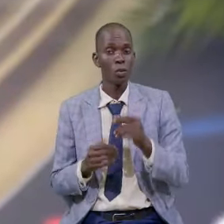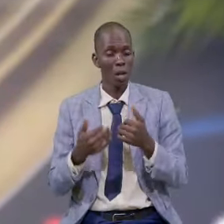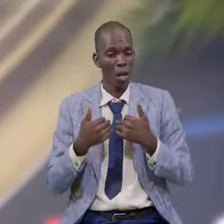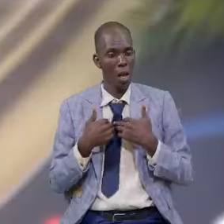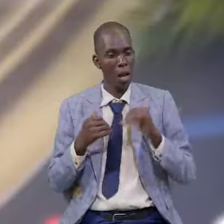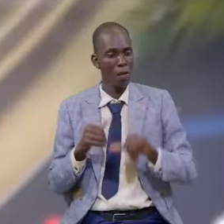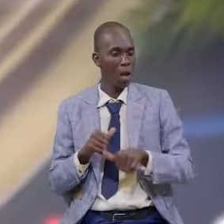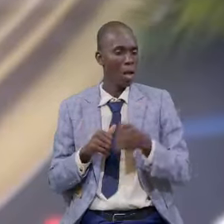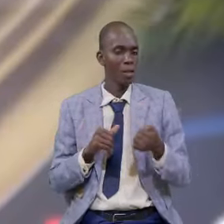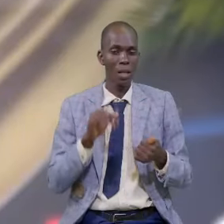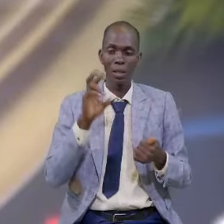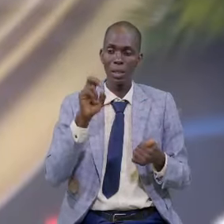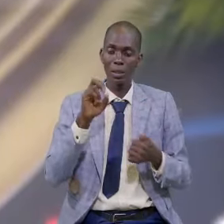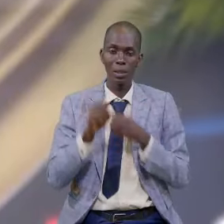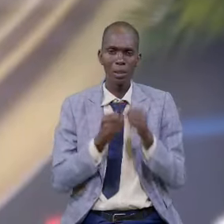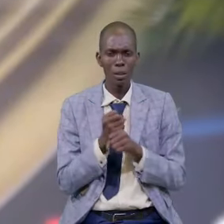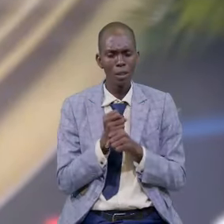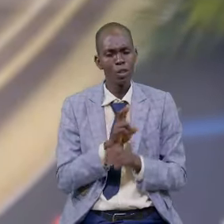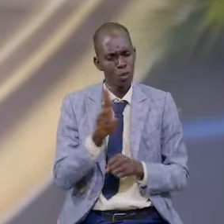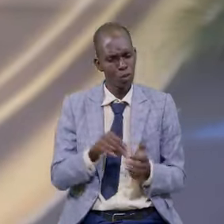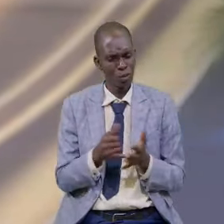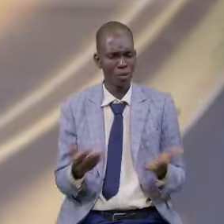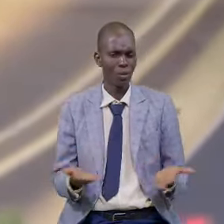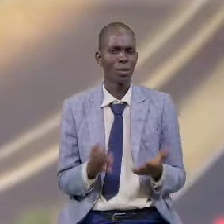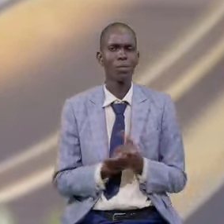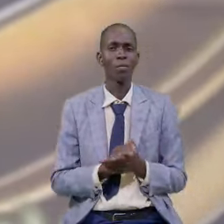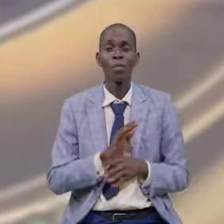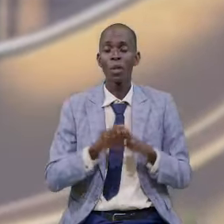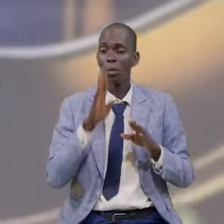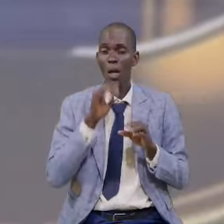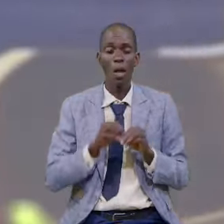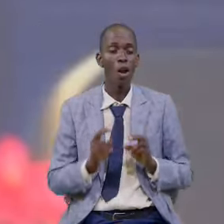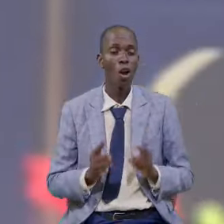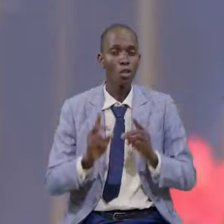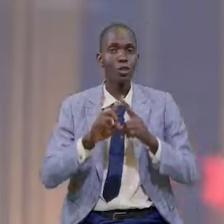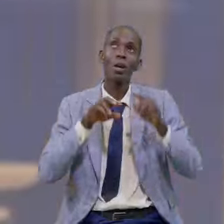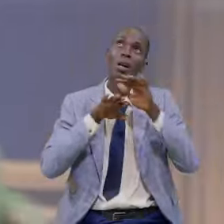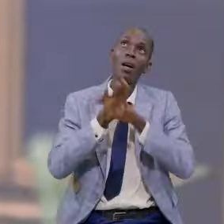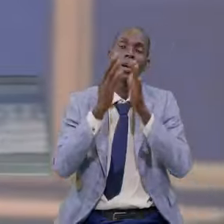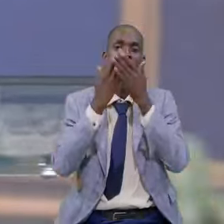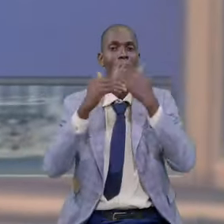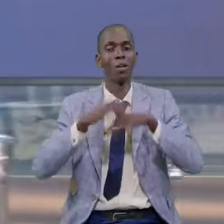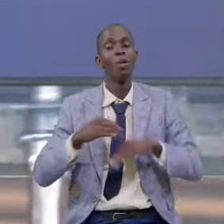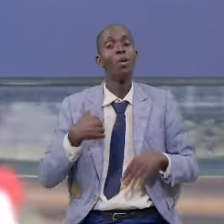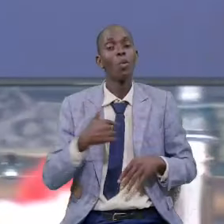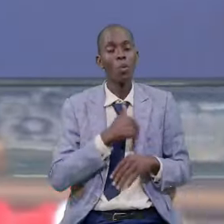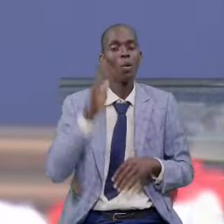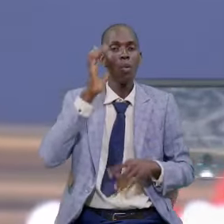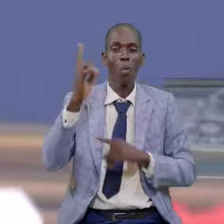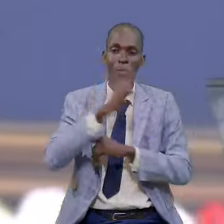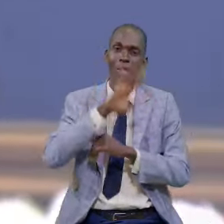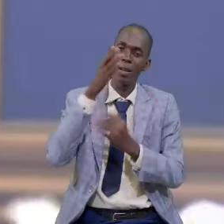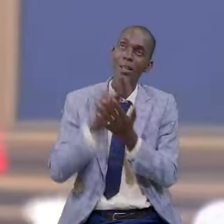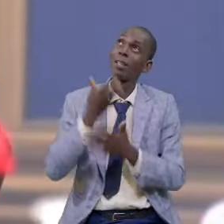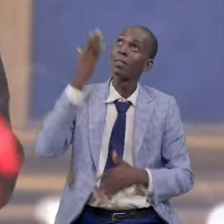years, spend it here. Don't be in a hurry to get to heaven. We'll get there. I will